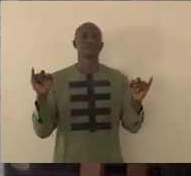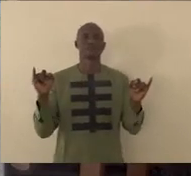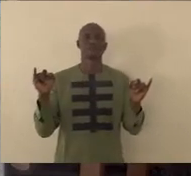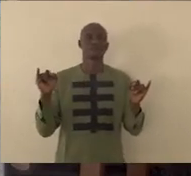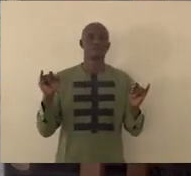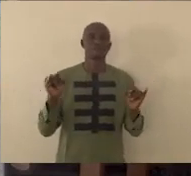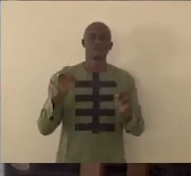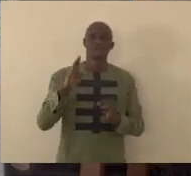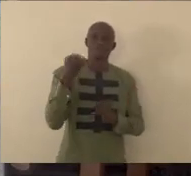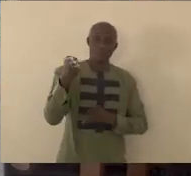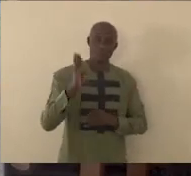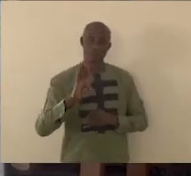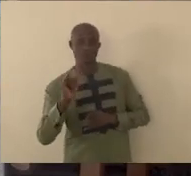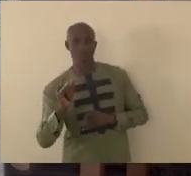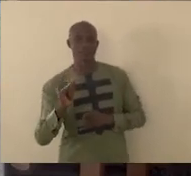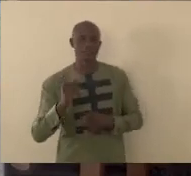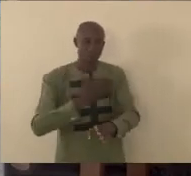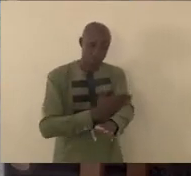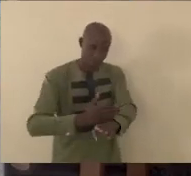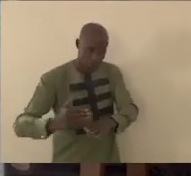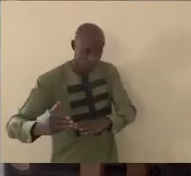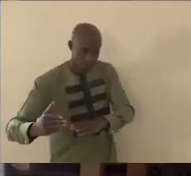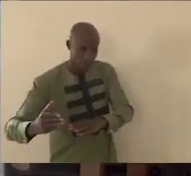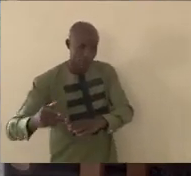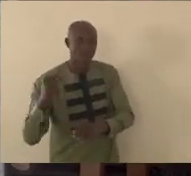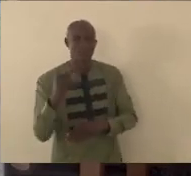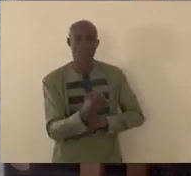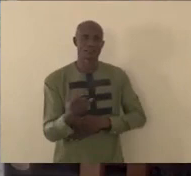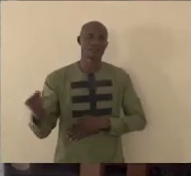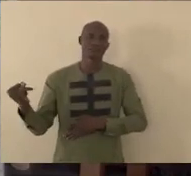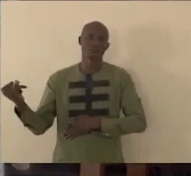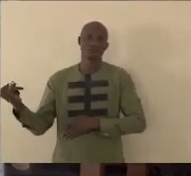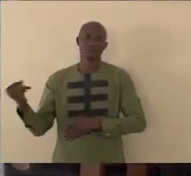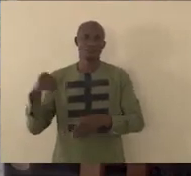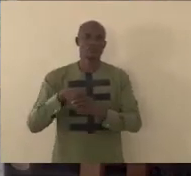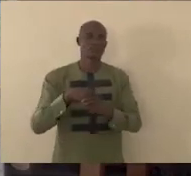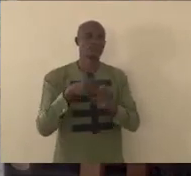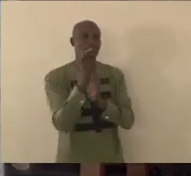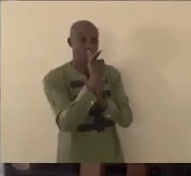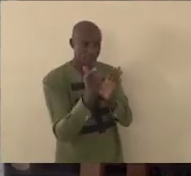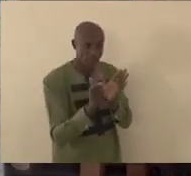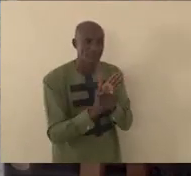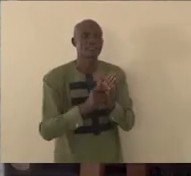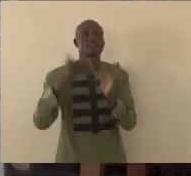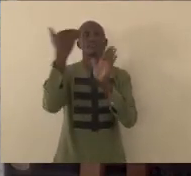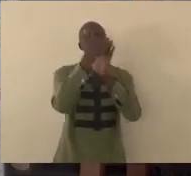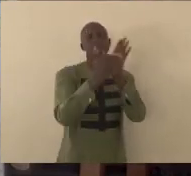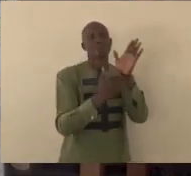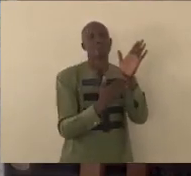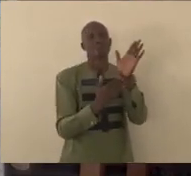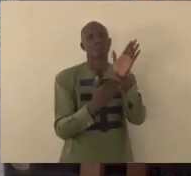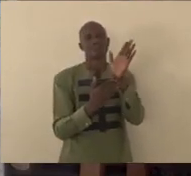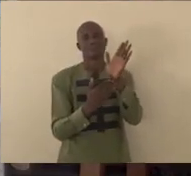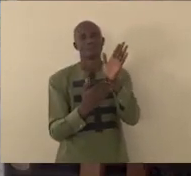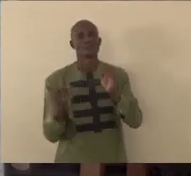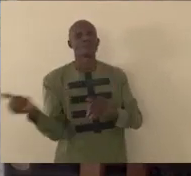self-determination, thereby reducing to the barest minimum the items on the exclusive legislative list. There are still